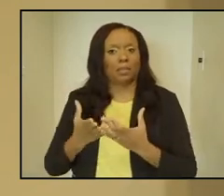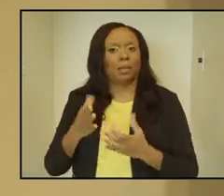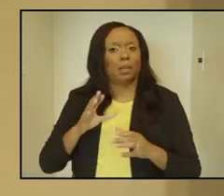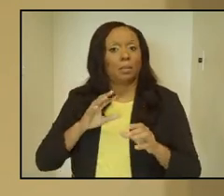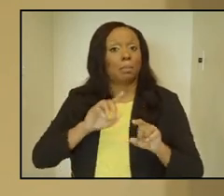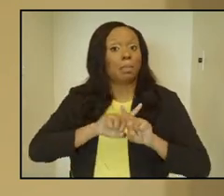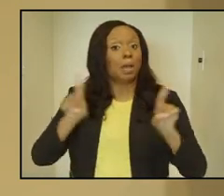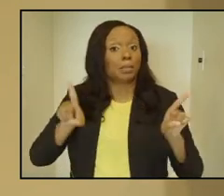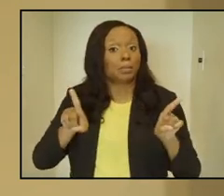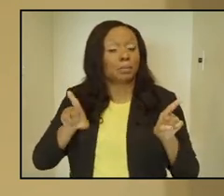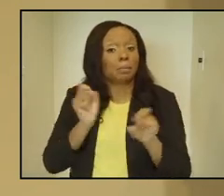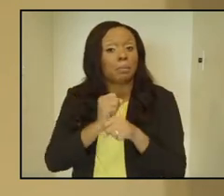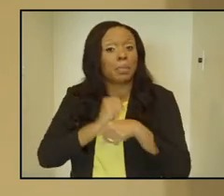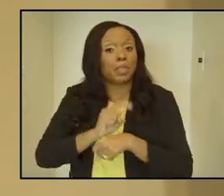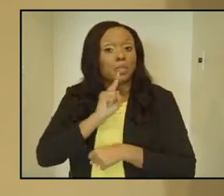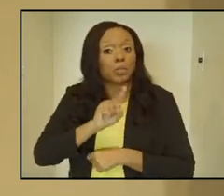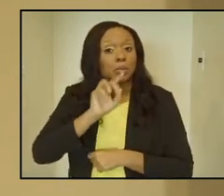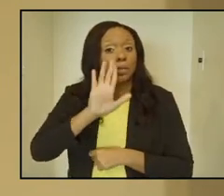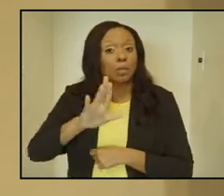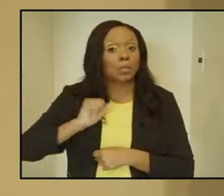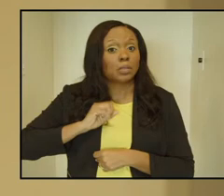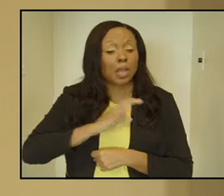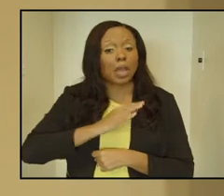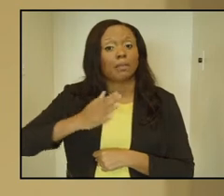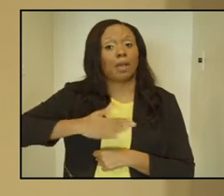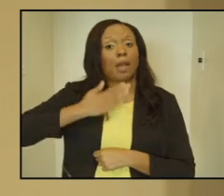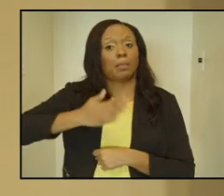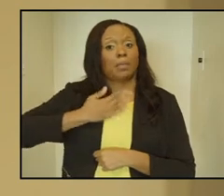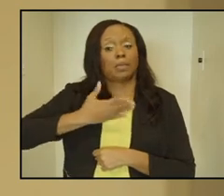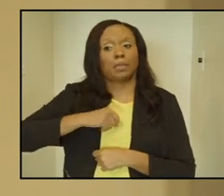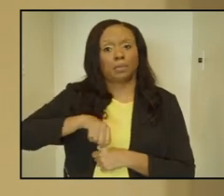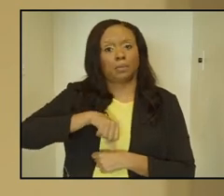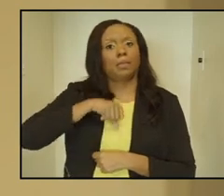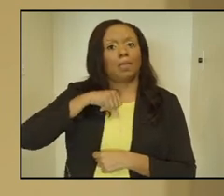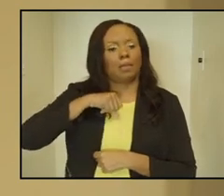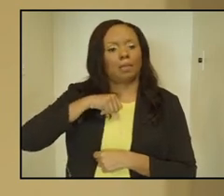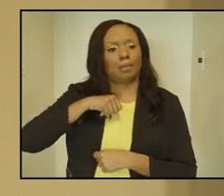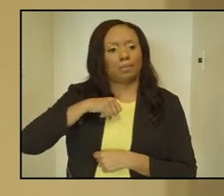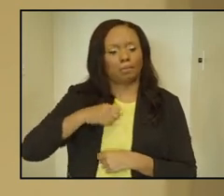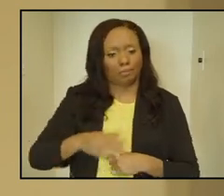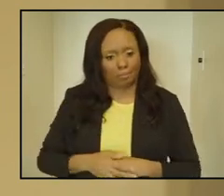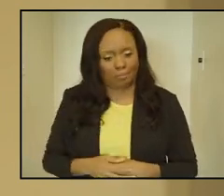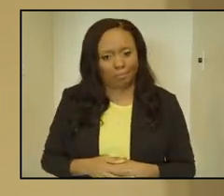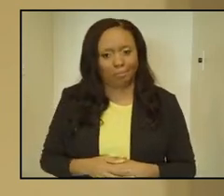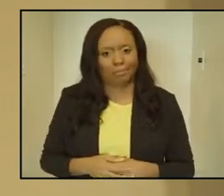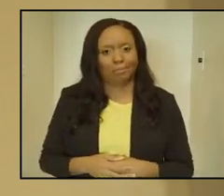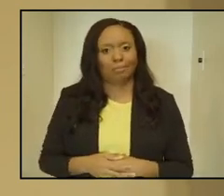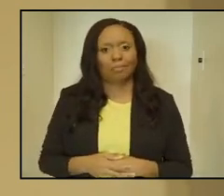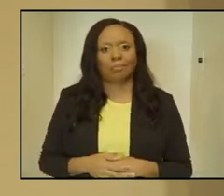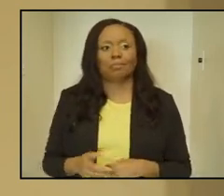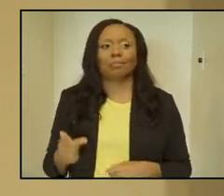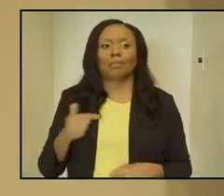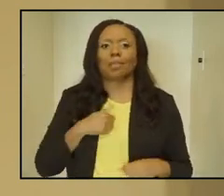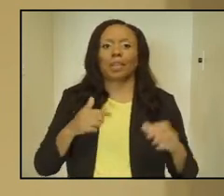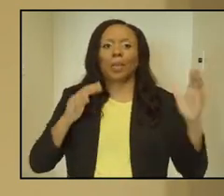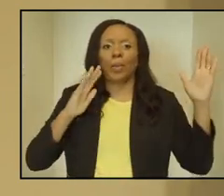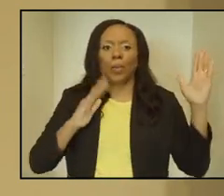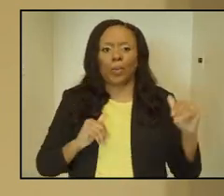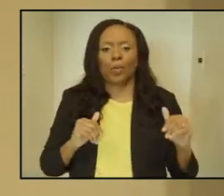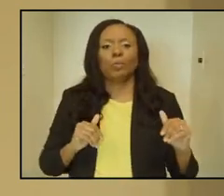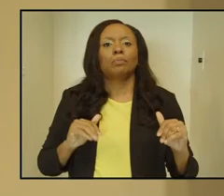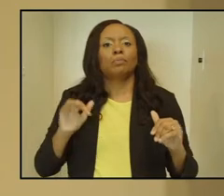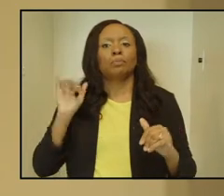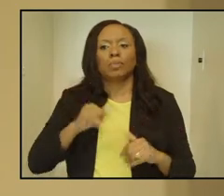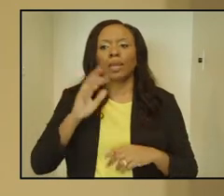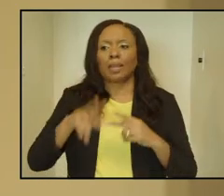are proud, happy, and content. And I hope that that is the kind of marriage that we will